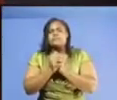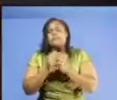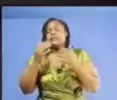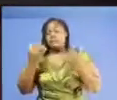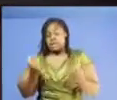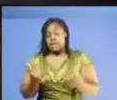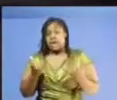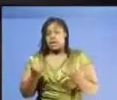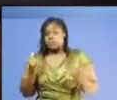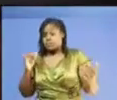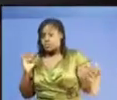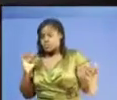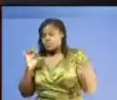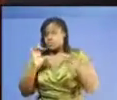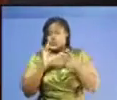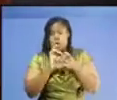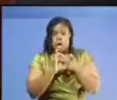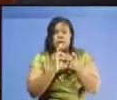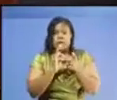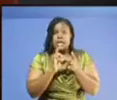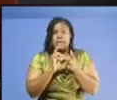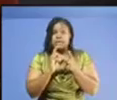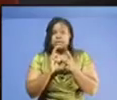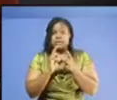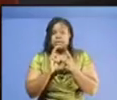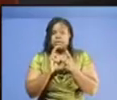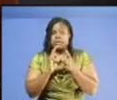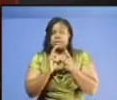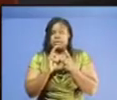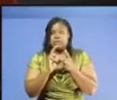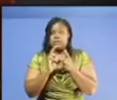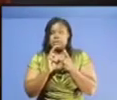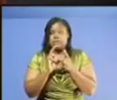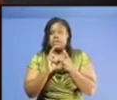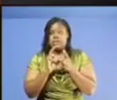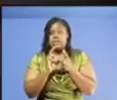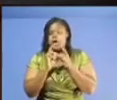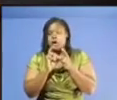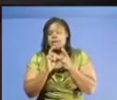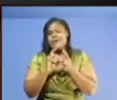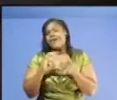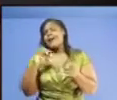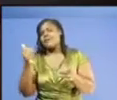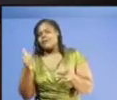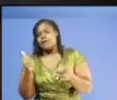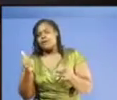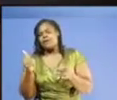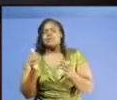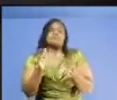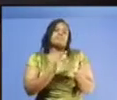link my unrelated and almost unlinkable text.